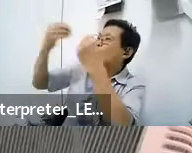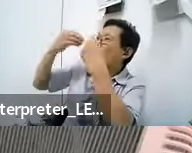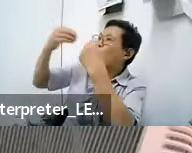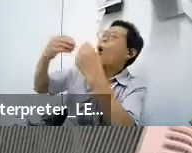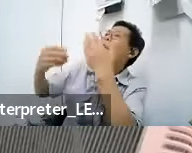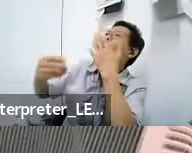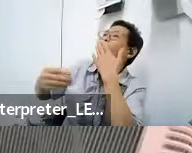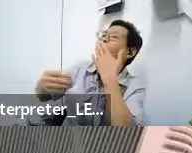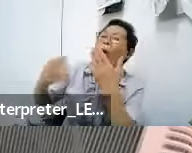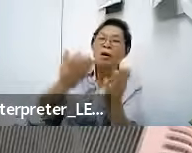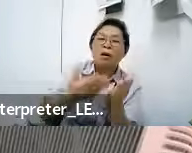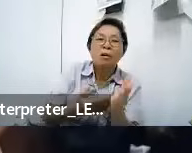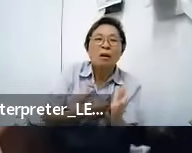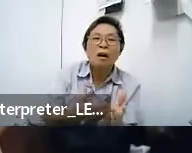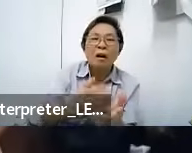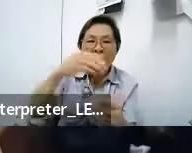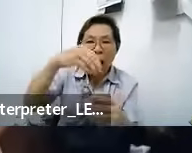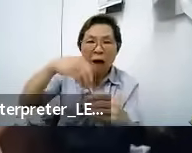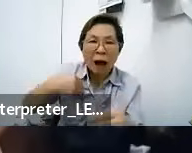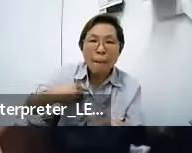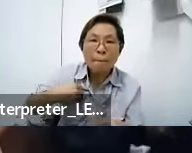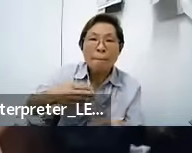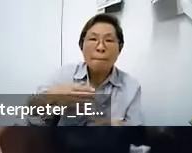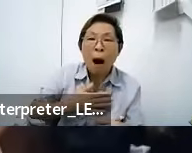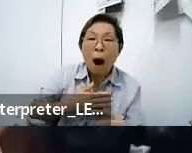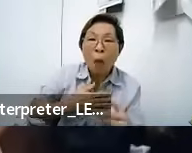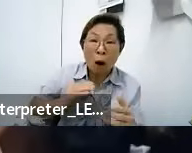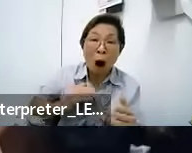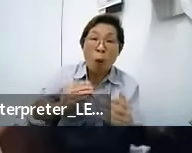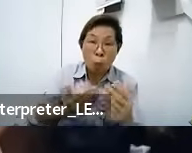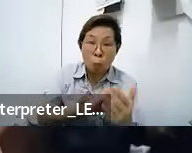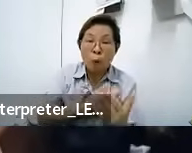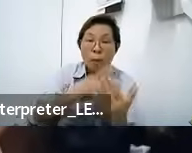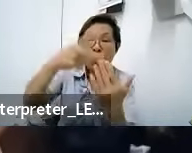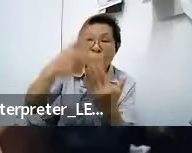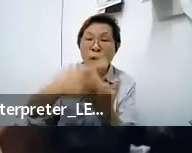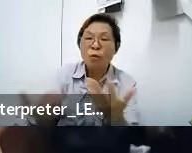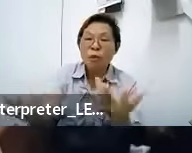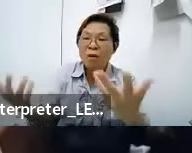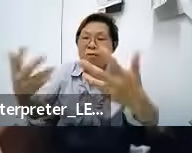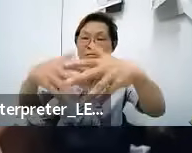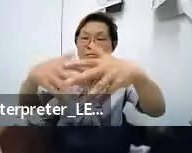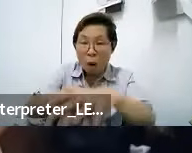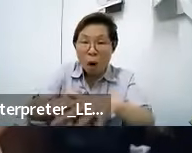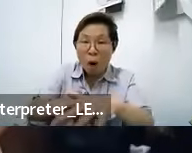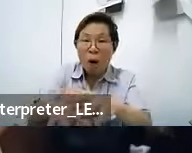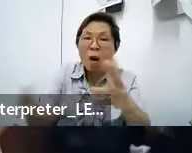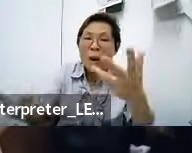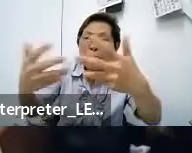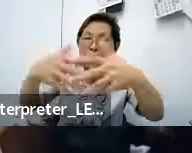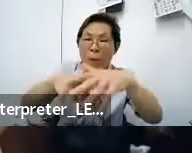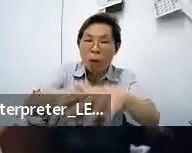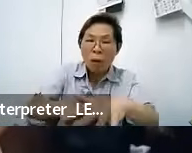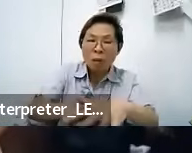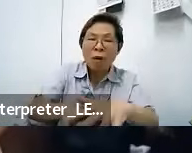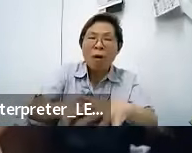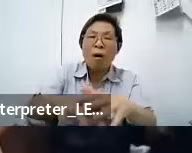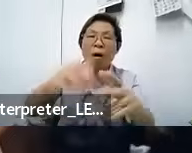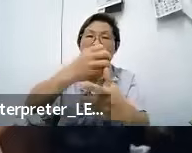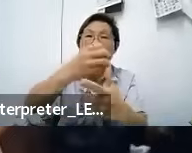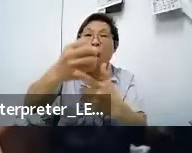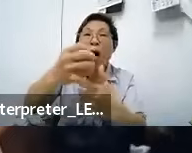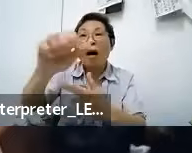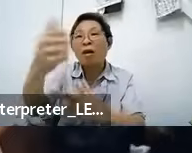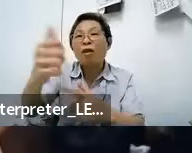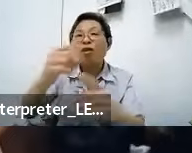And in our program, we also incorporated the augmentative and alternative